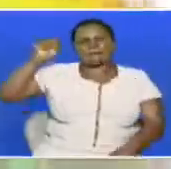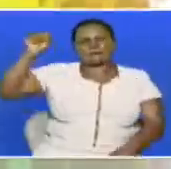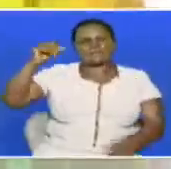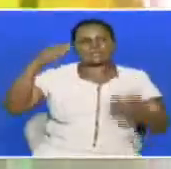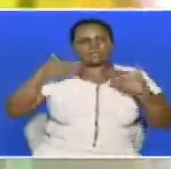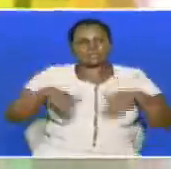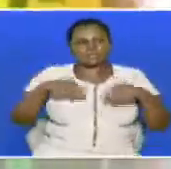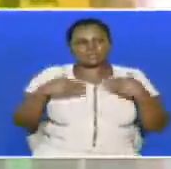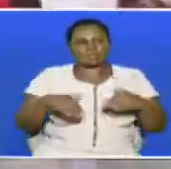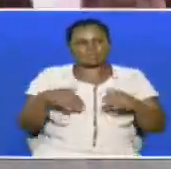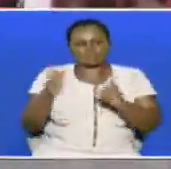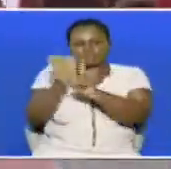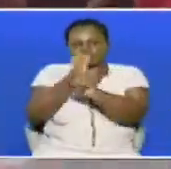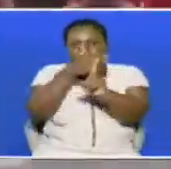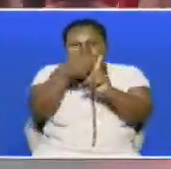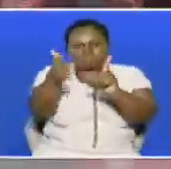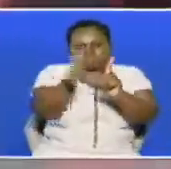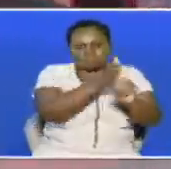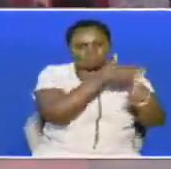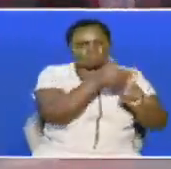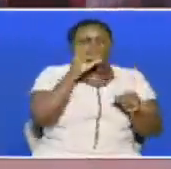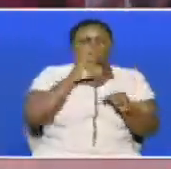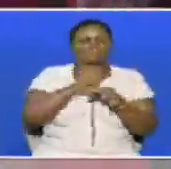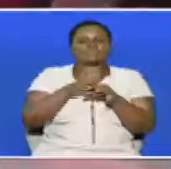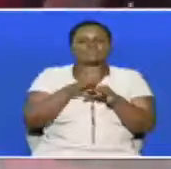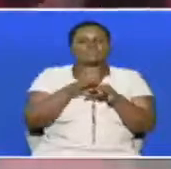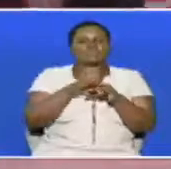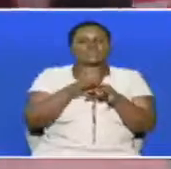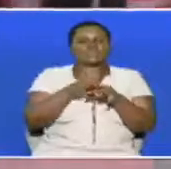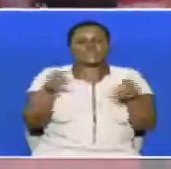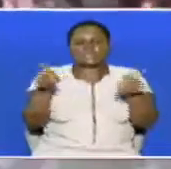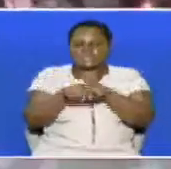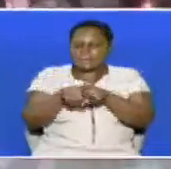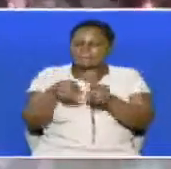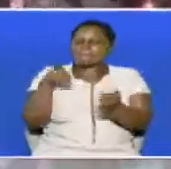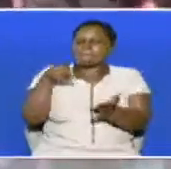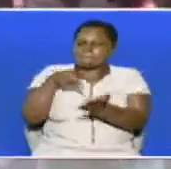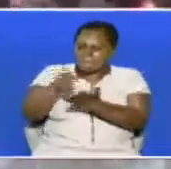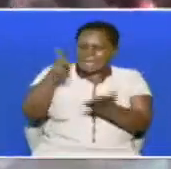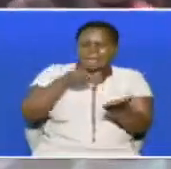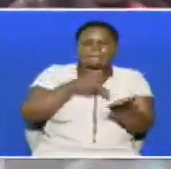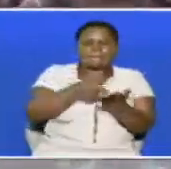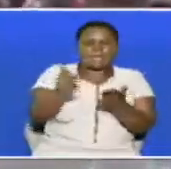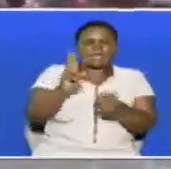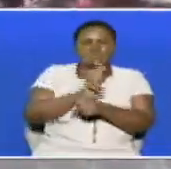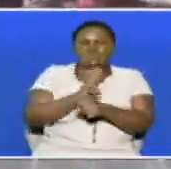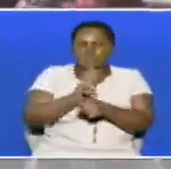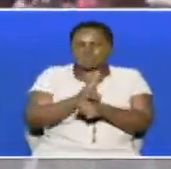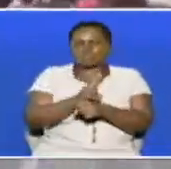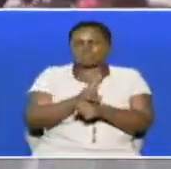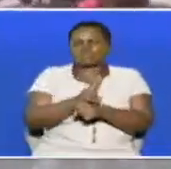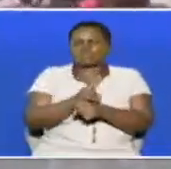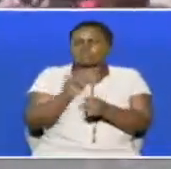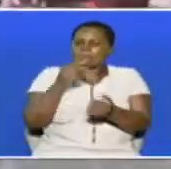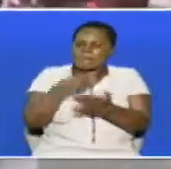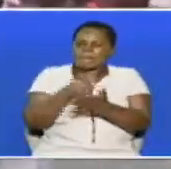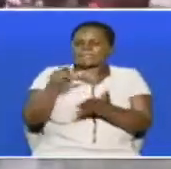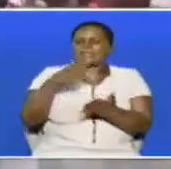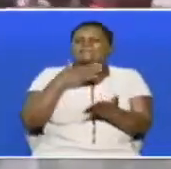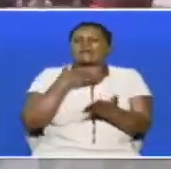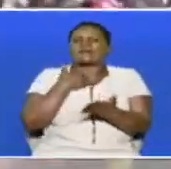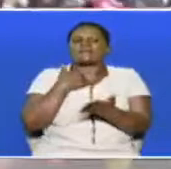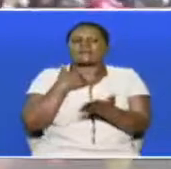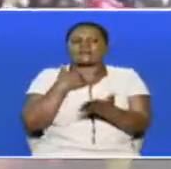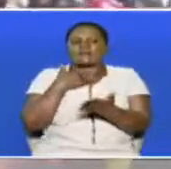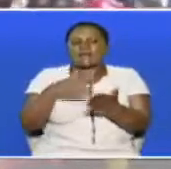politicians are out to woo voters. And for those with deep pockets, they can spend as much as their deep pockets run